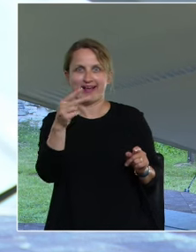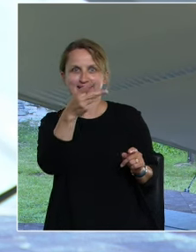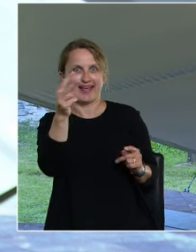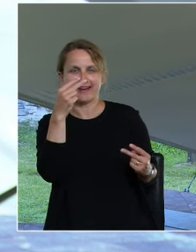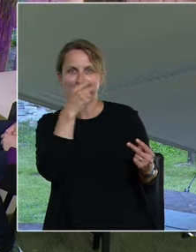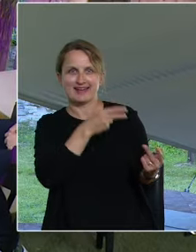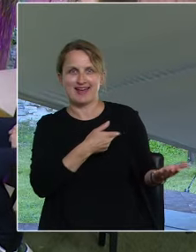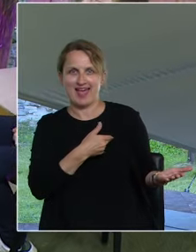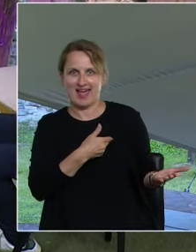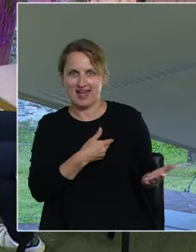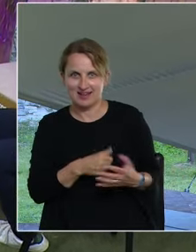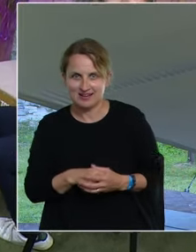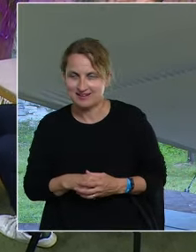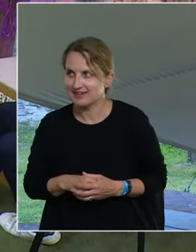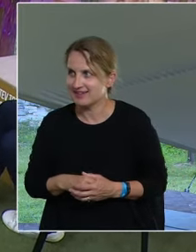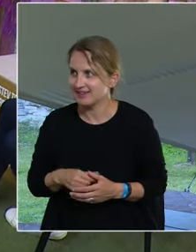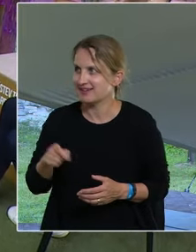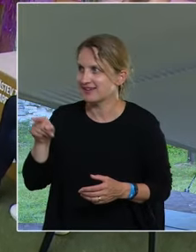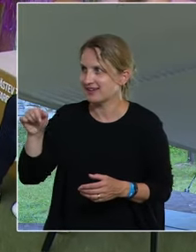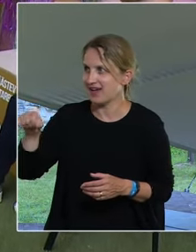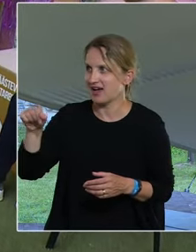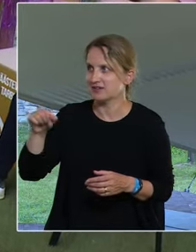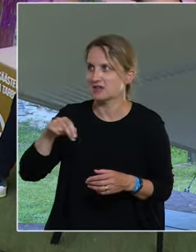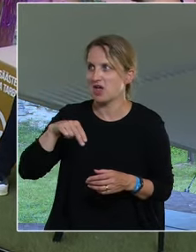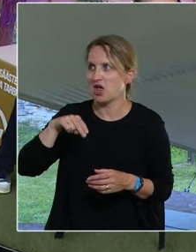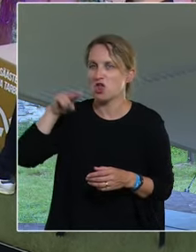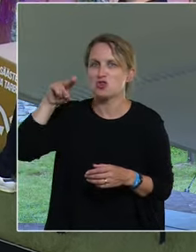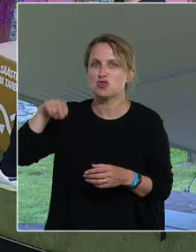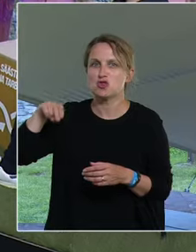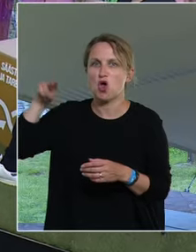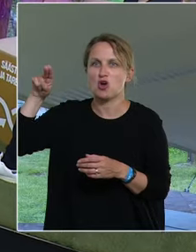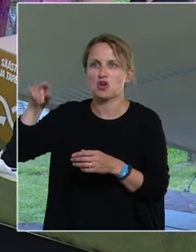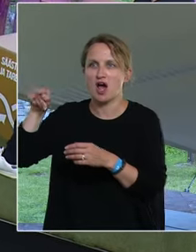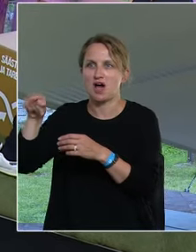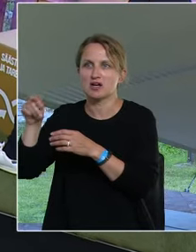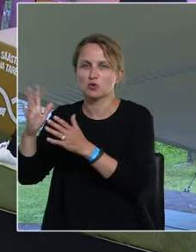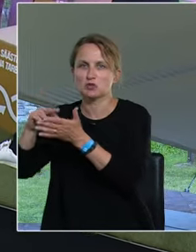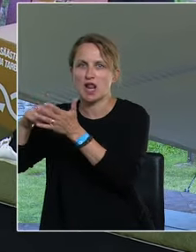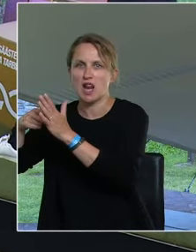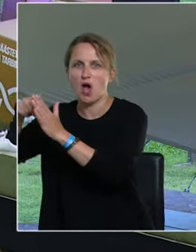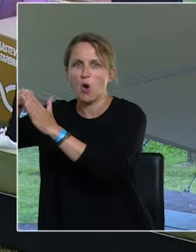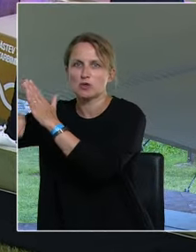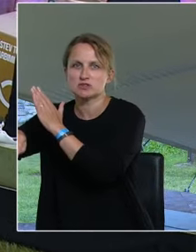in a Norwegian harbor, as in Christopher Nolan's film, aka Kumu.